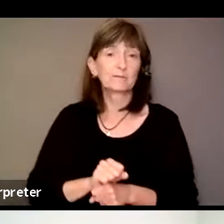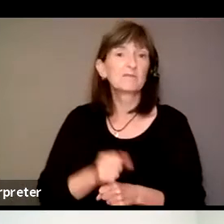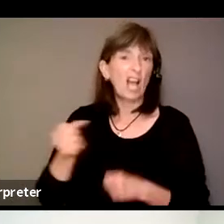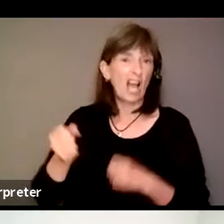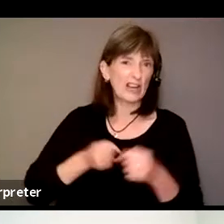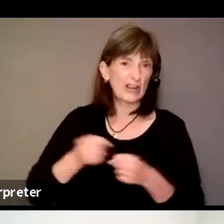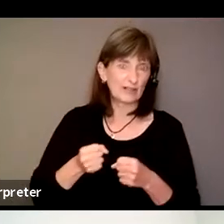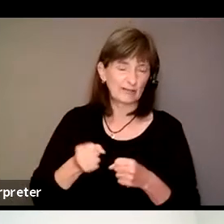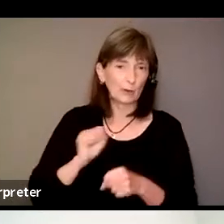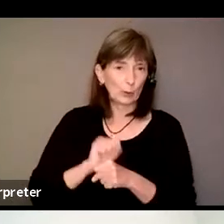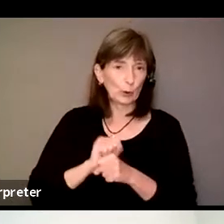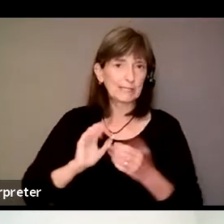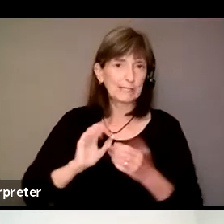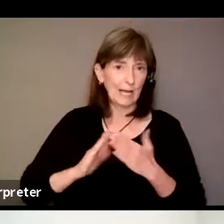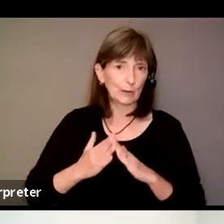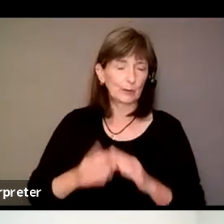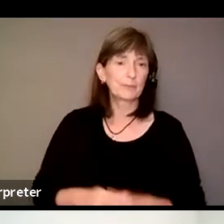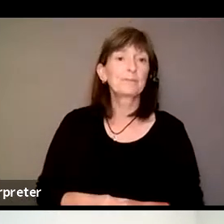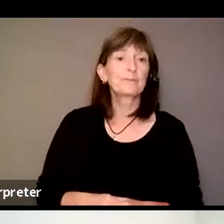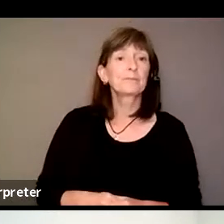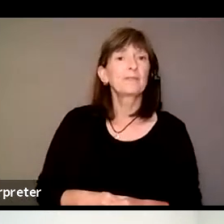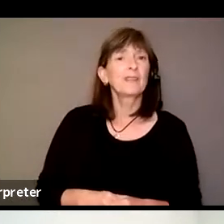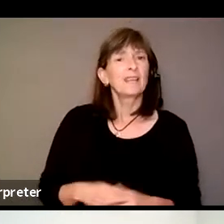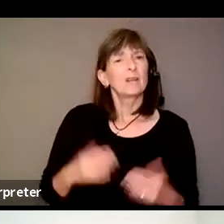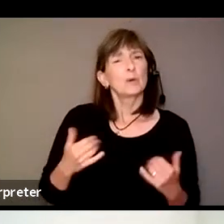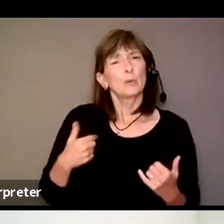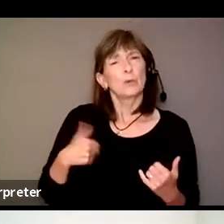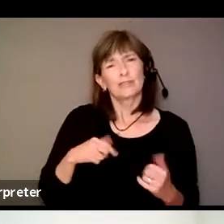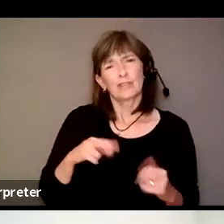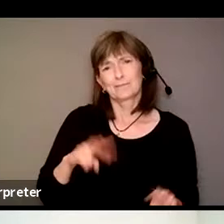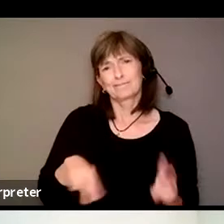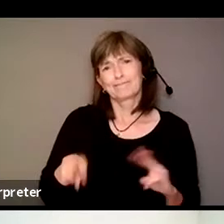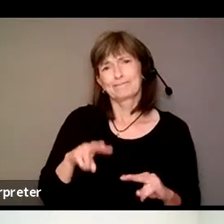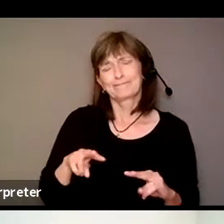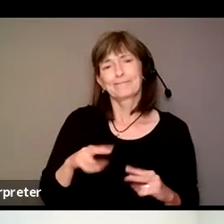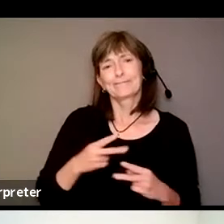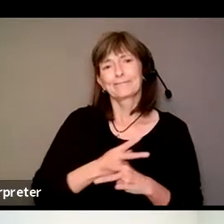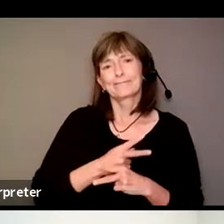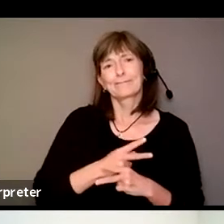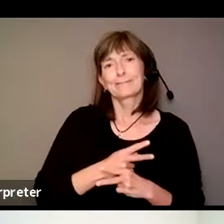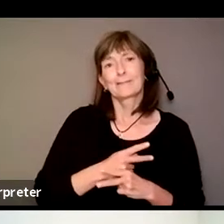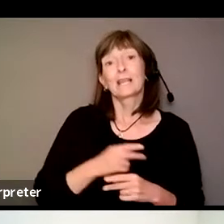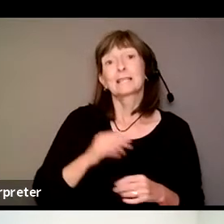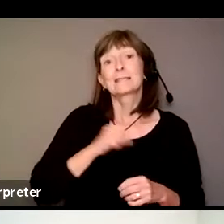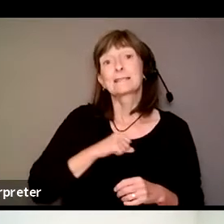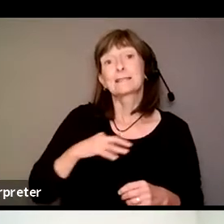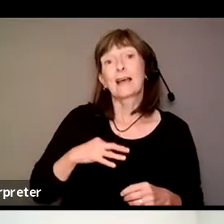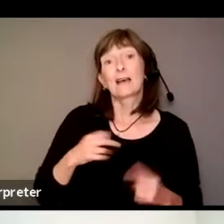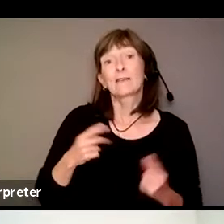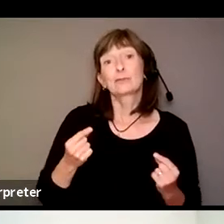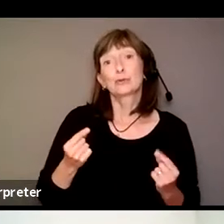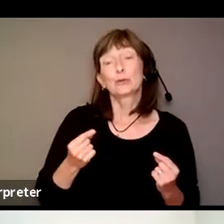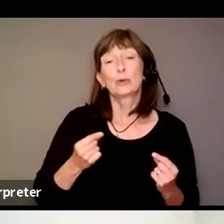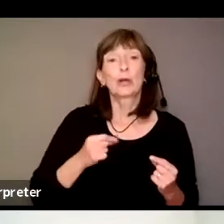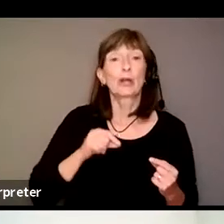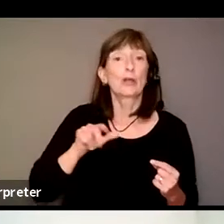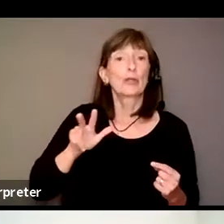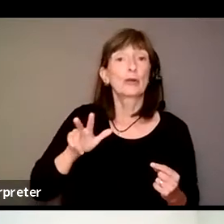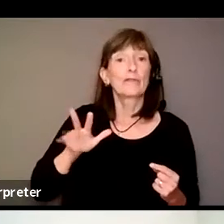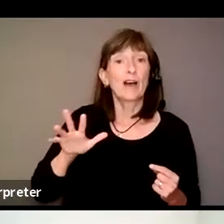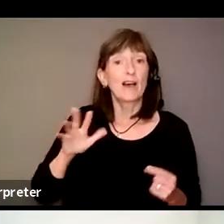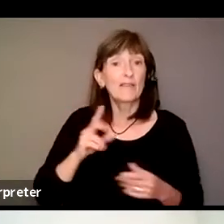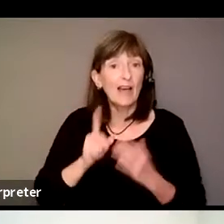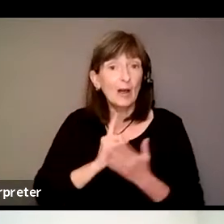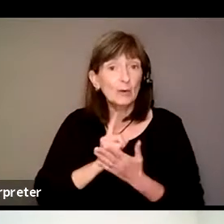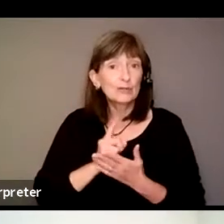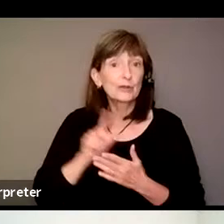what we're looking at is trying to get our staff now to do their compressed hours, whether it's 35, 37 and a half hours. And